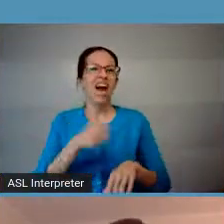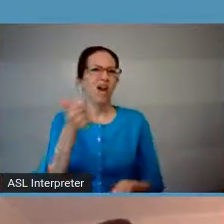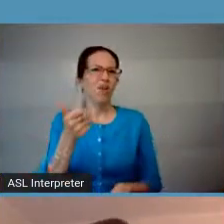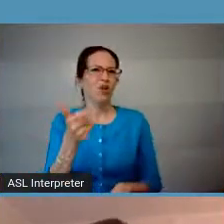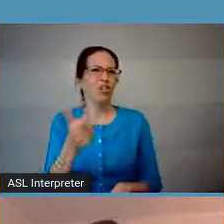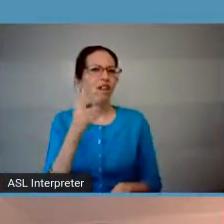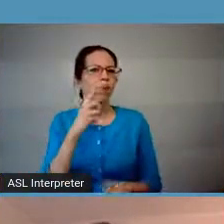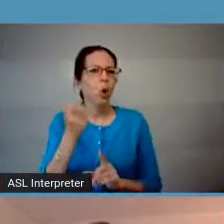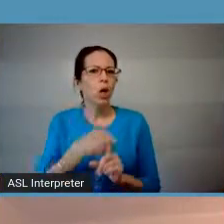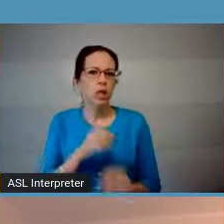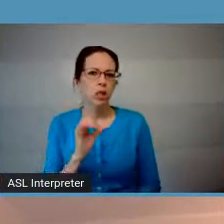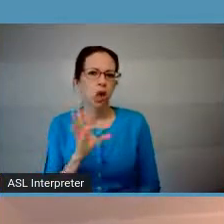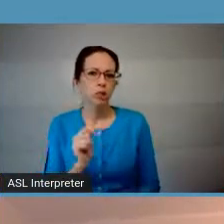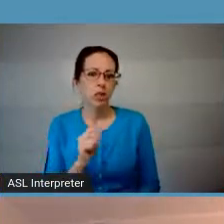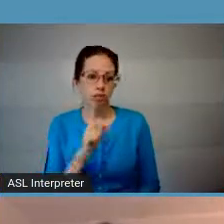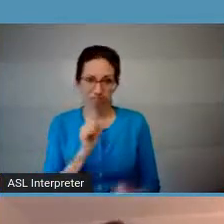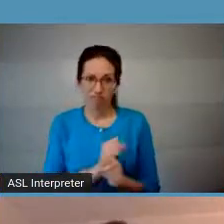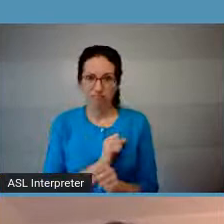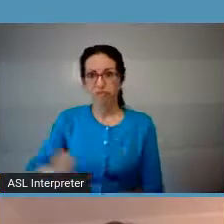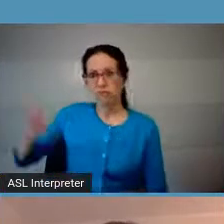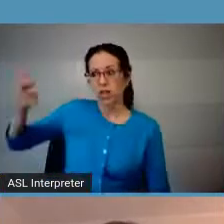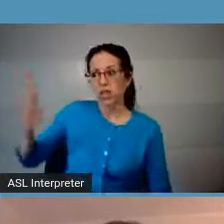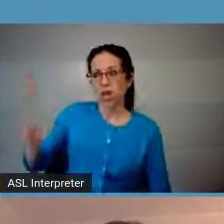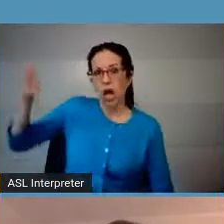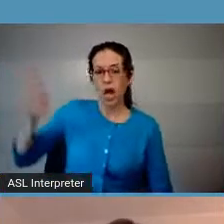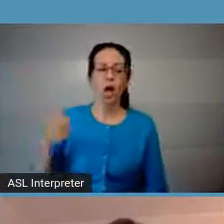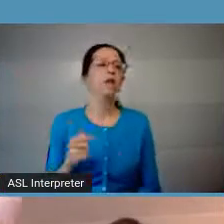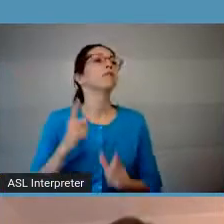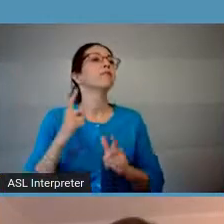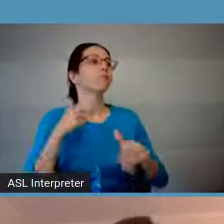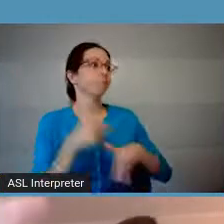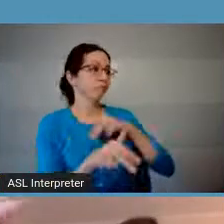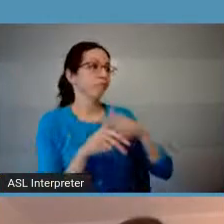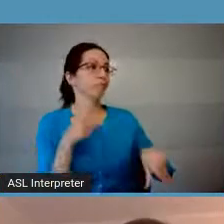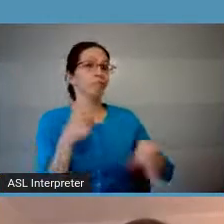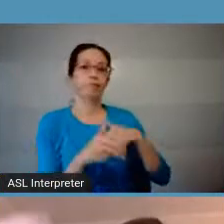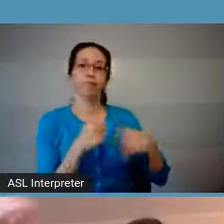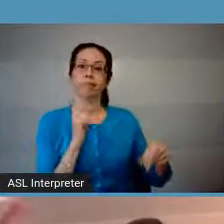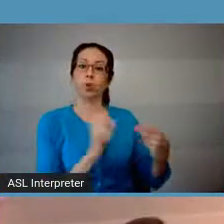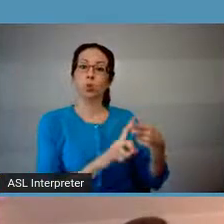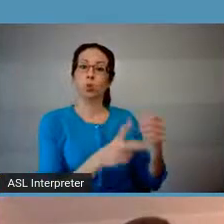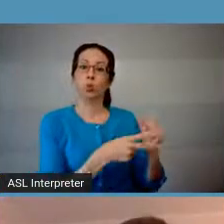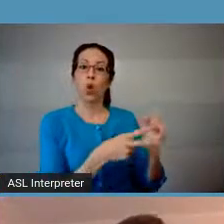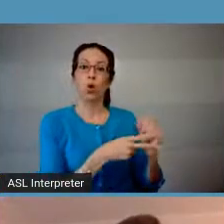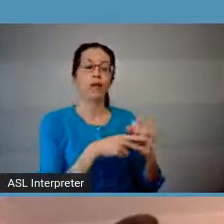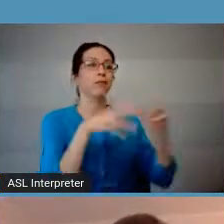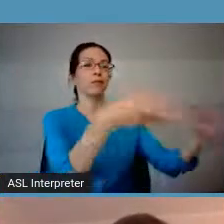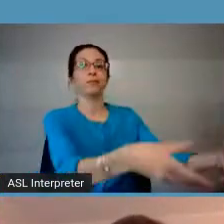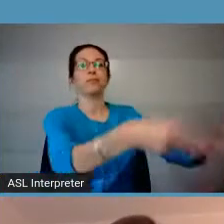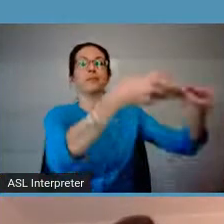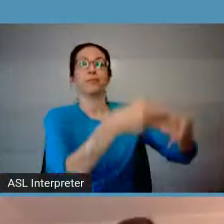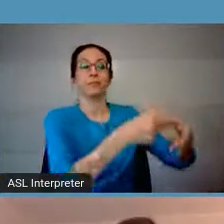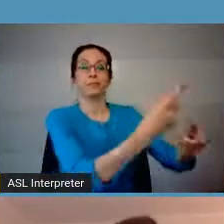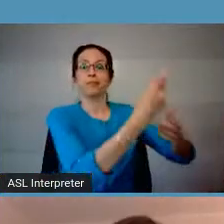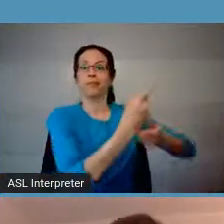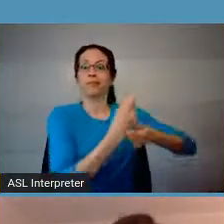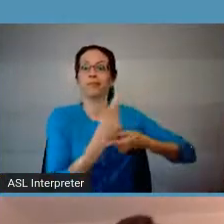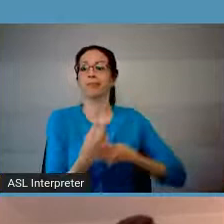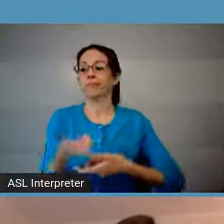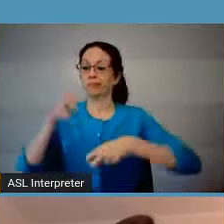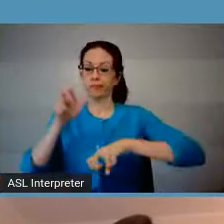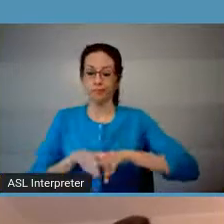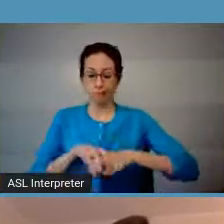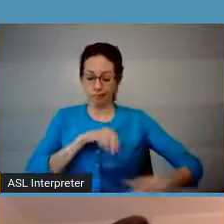the timer, go to storage, get the objects, scan or photograph them, create the files, name the files, store the files,